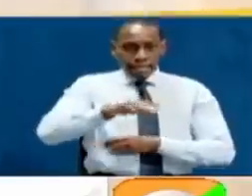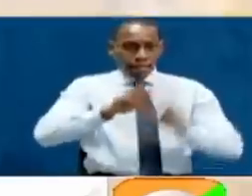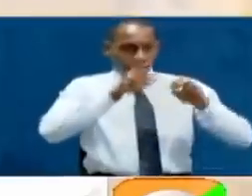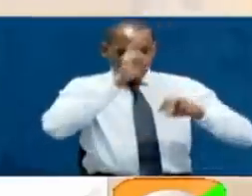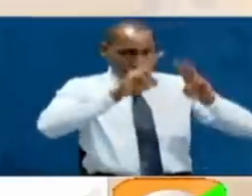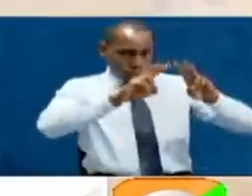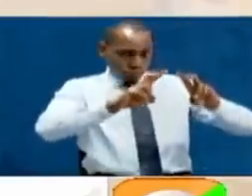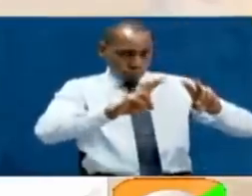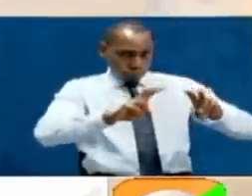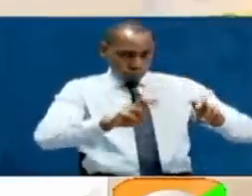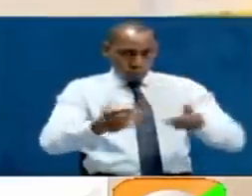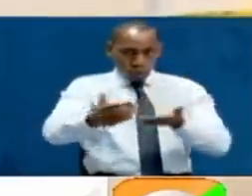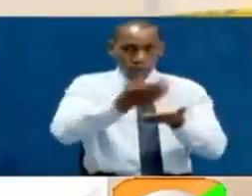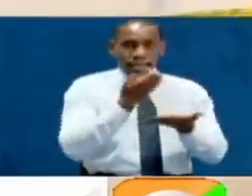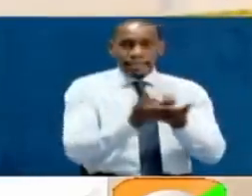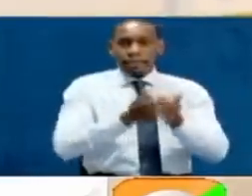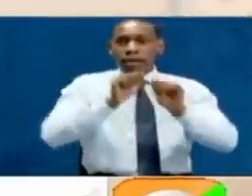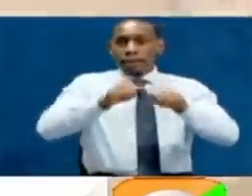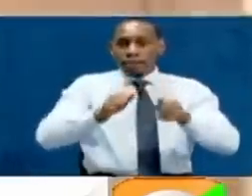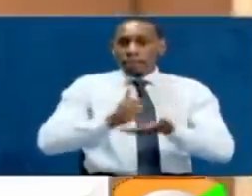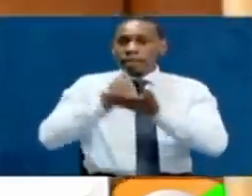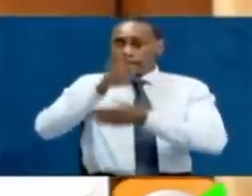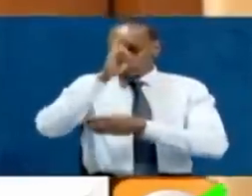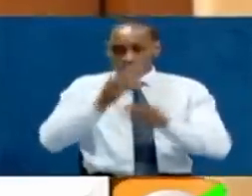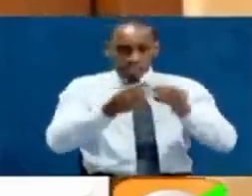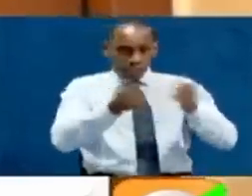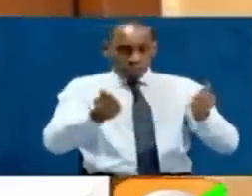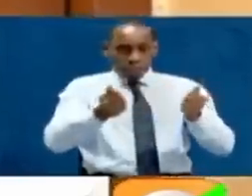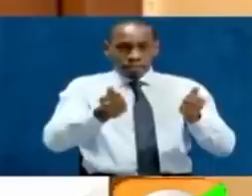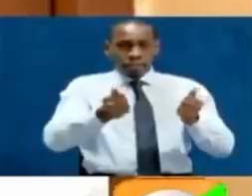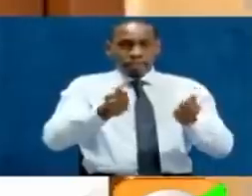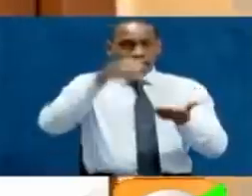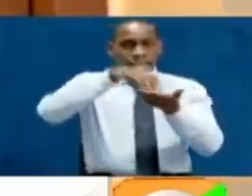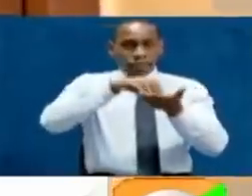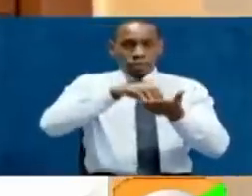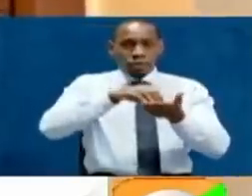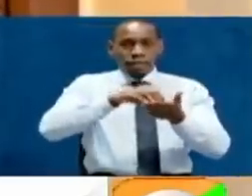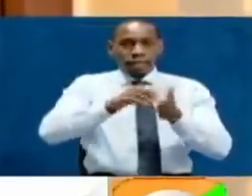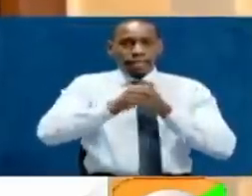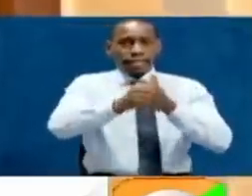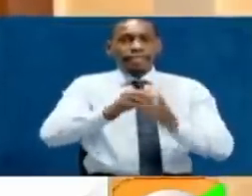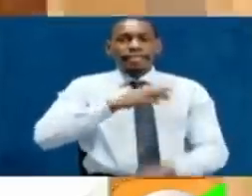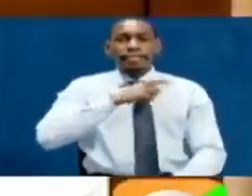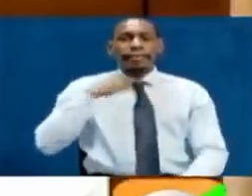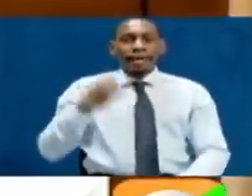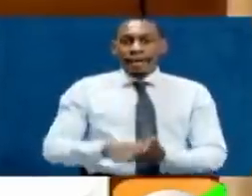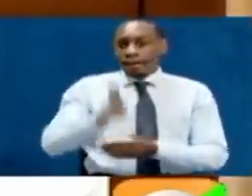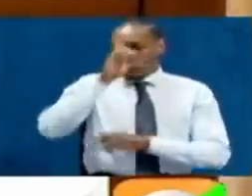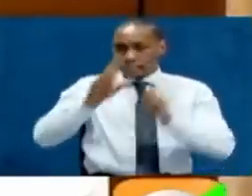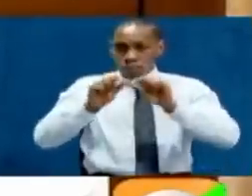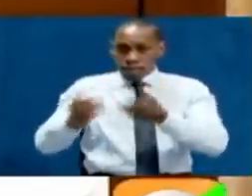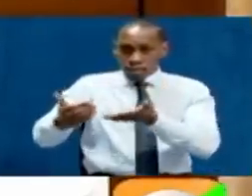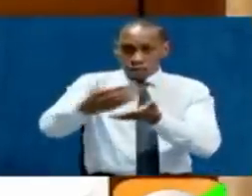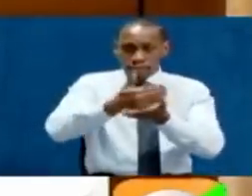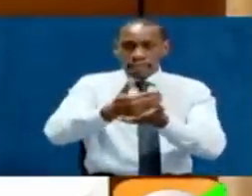police are piecing together evidence that could enable them unravel the circumstances leading to the murder. Police say they have